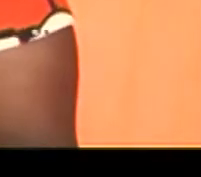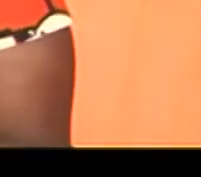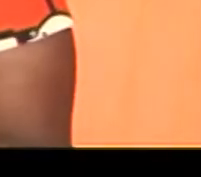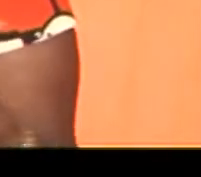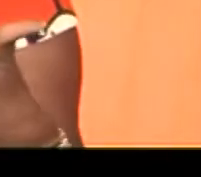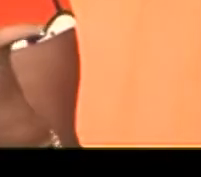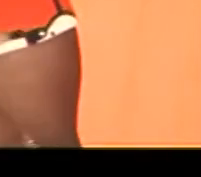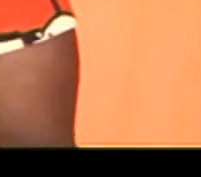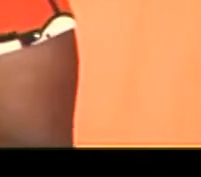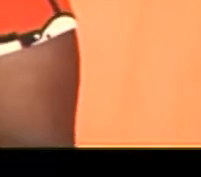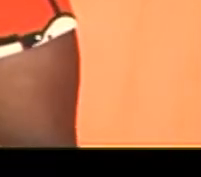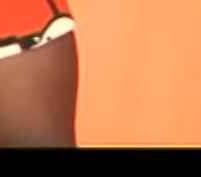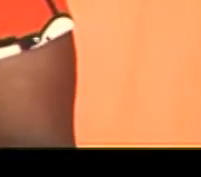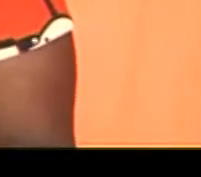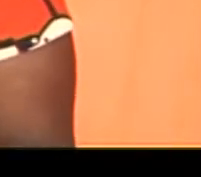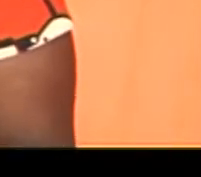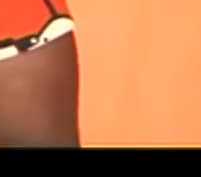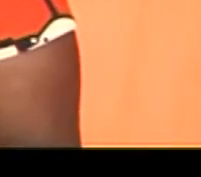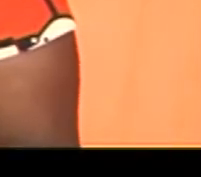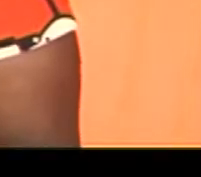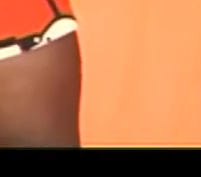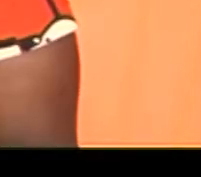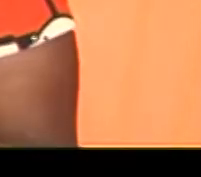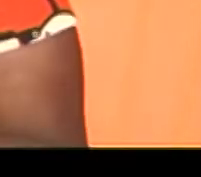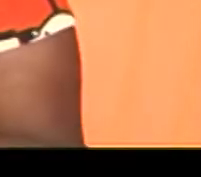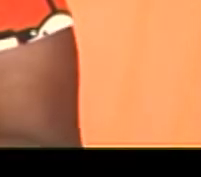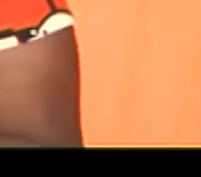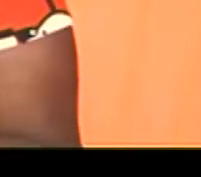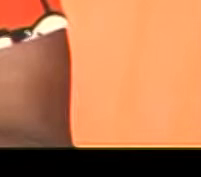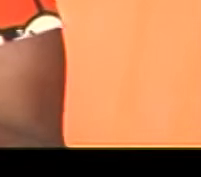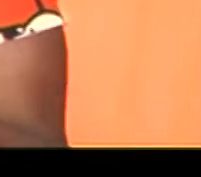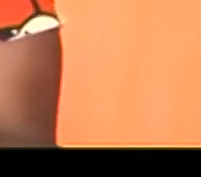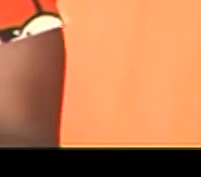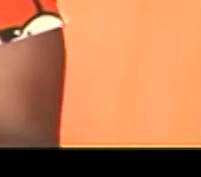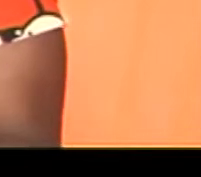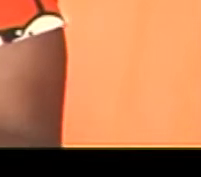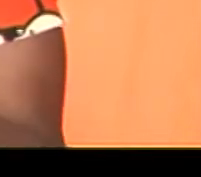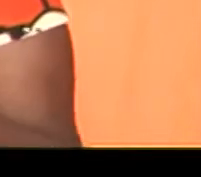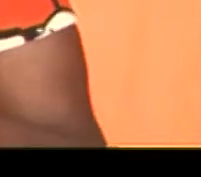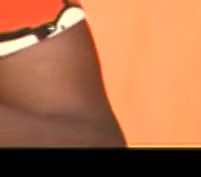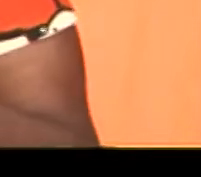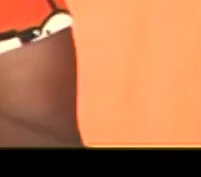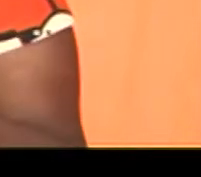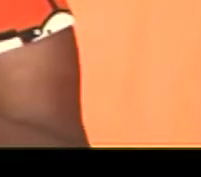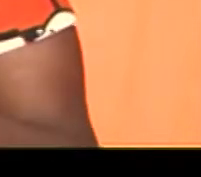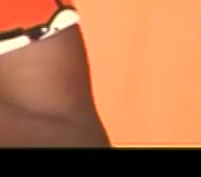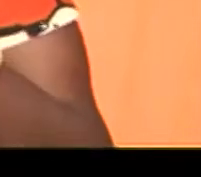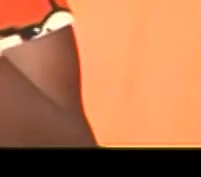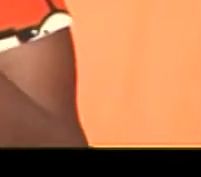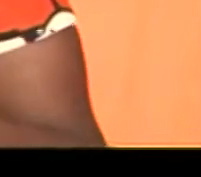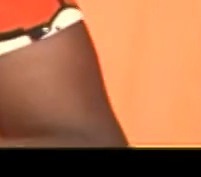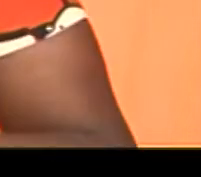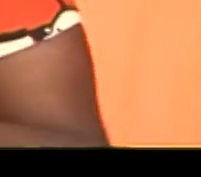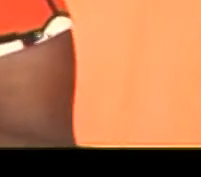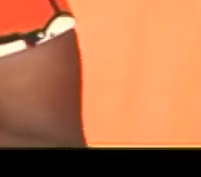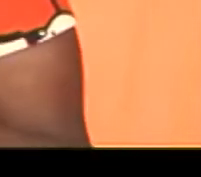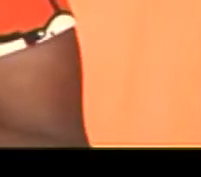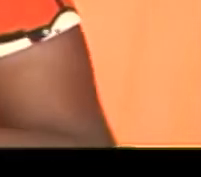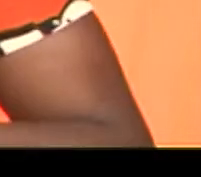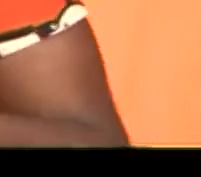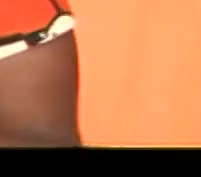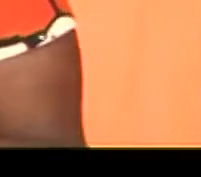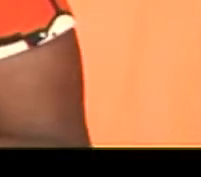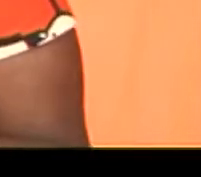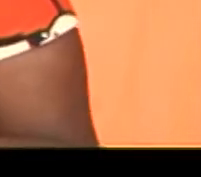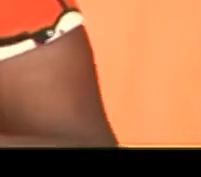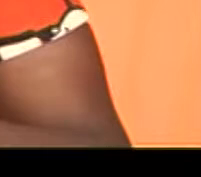Goliath. Whatever it is that 2021 is going to present to you, I want you to know that the Lord is your shepherd. I want you to wake up every morning and say that the Lord is my